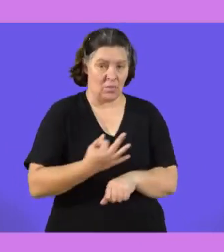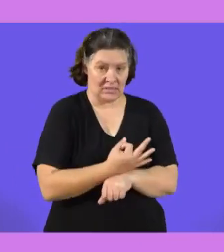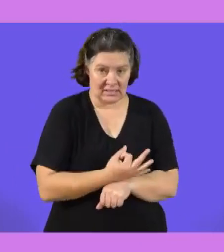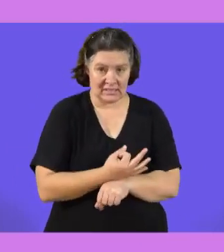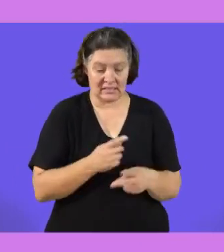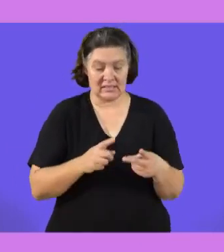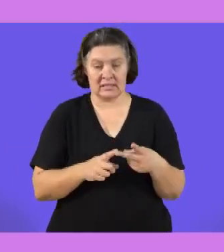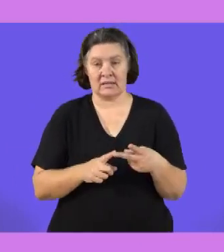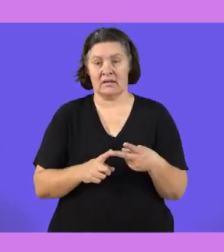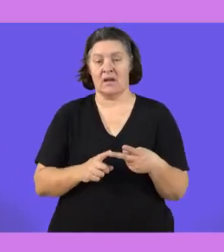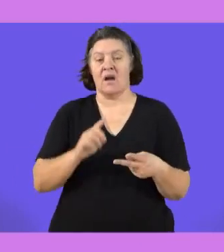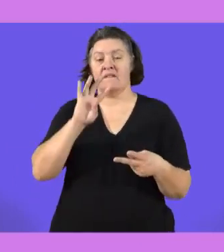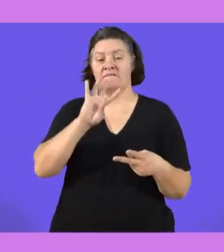hours,